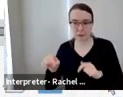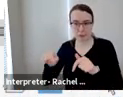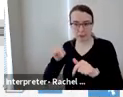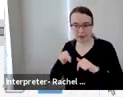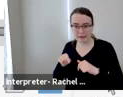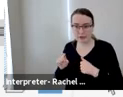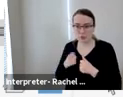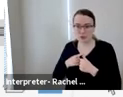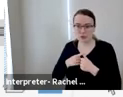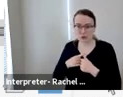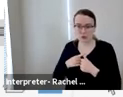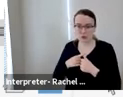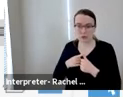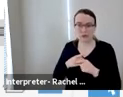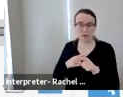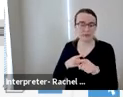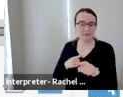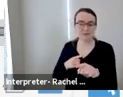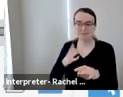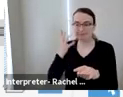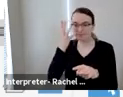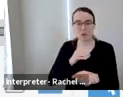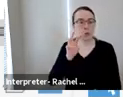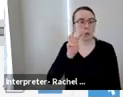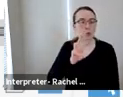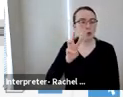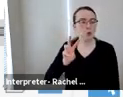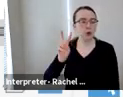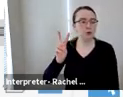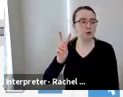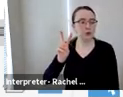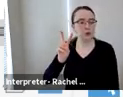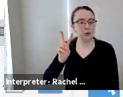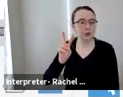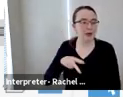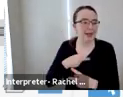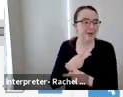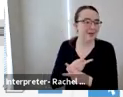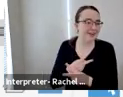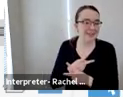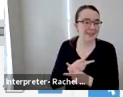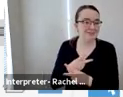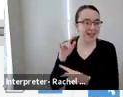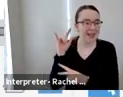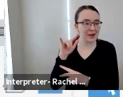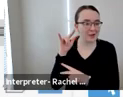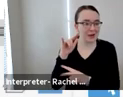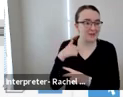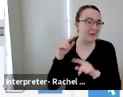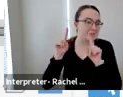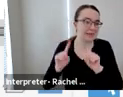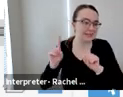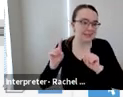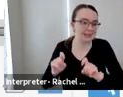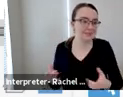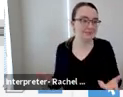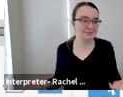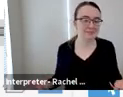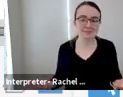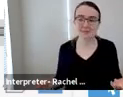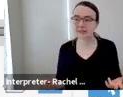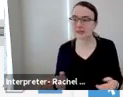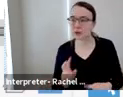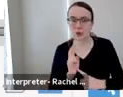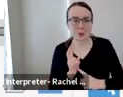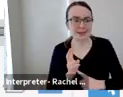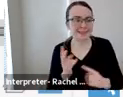and say, there's my lovely World War II era aircraft that I'm testing, right? And I have